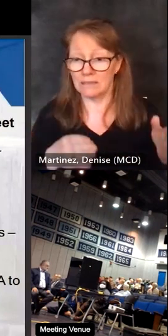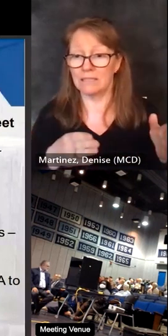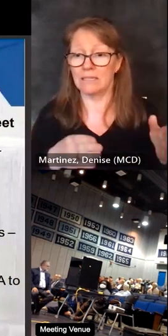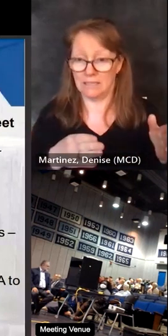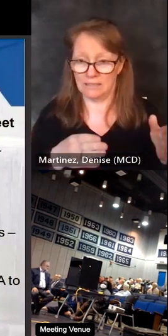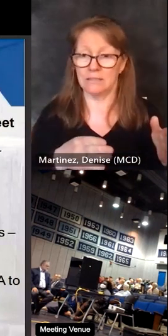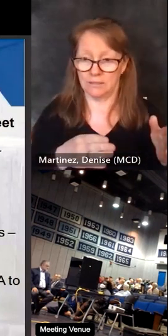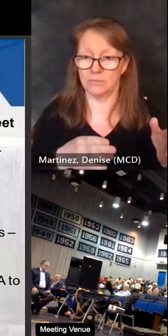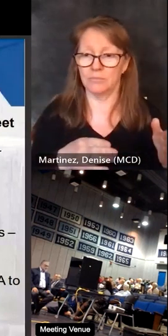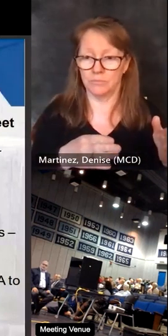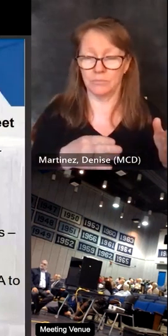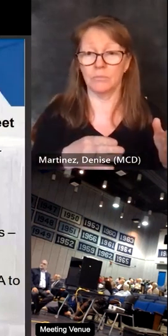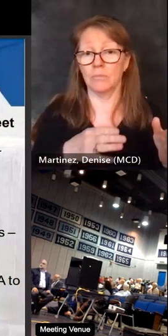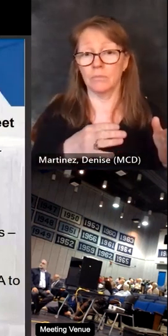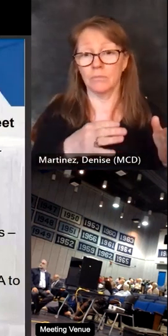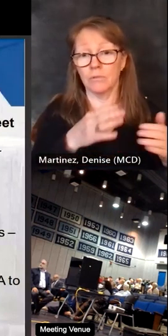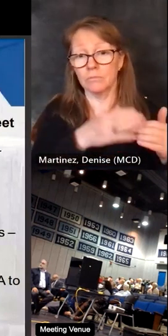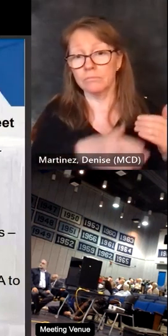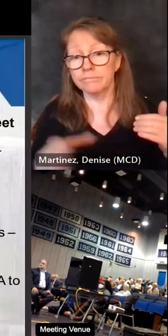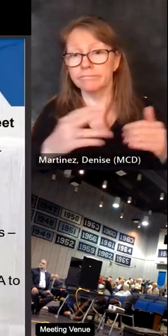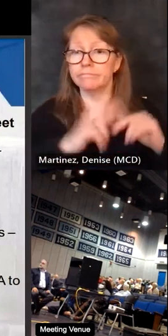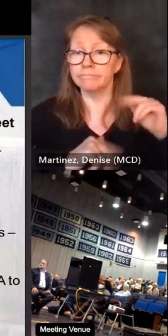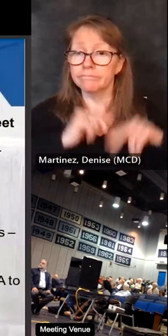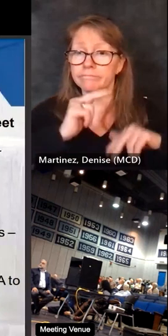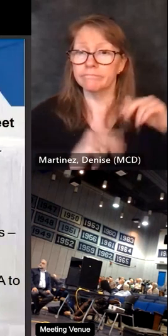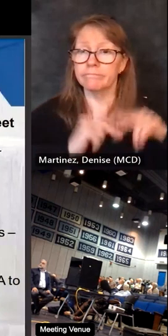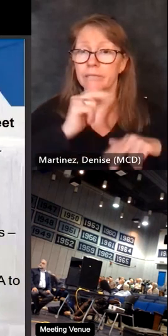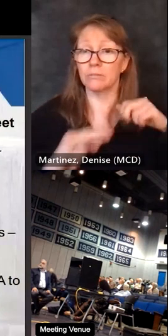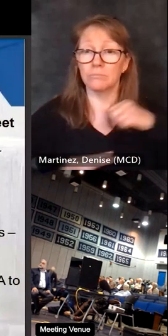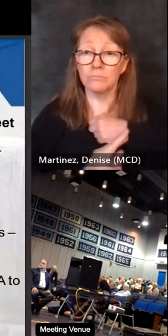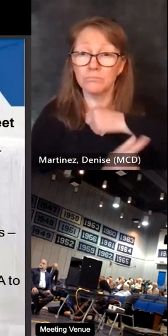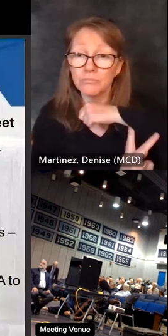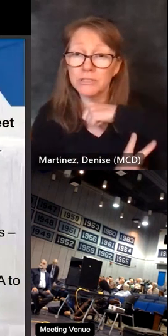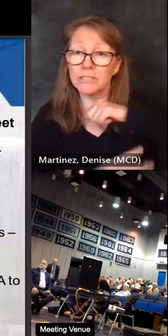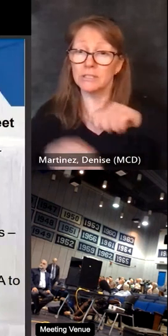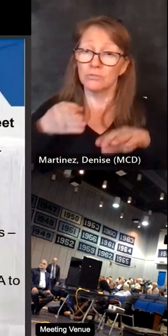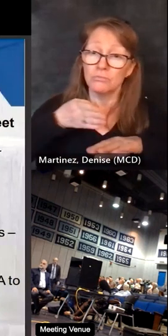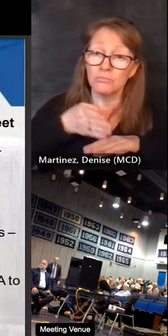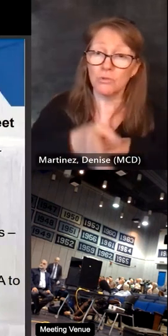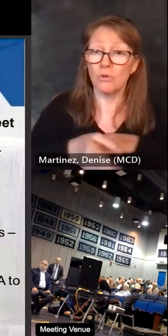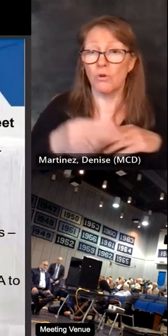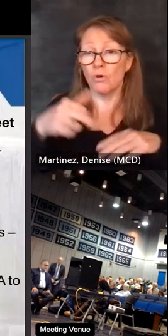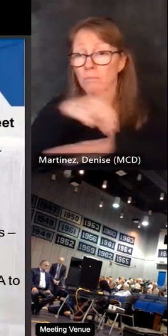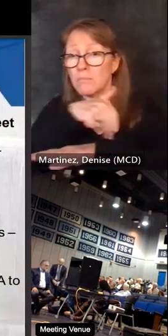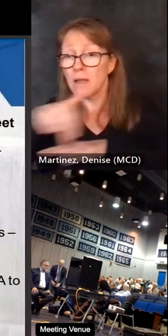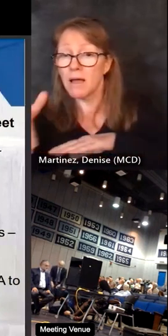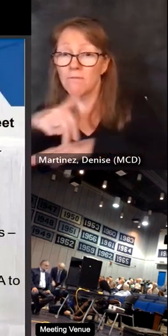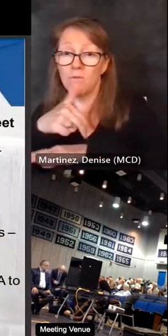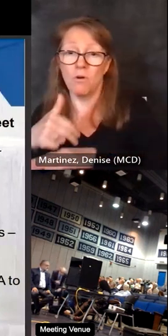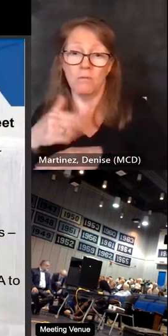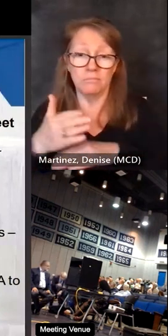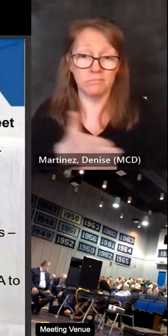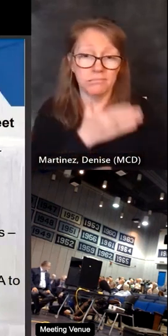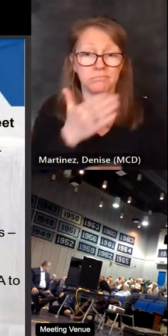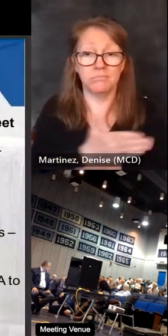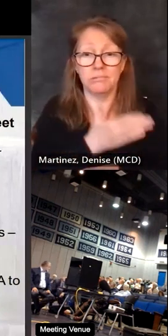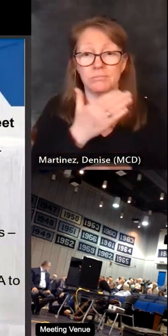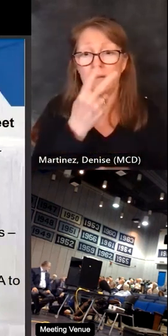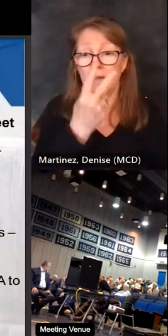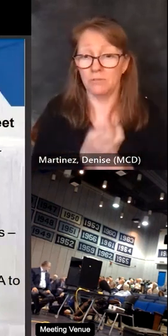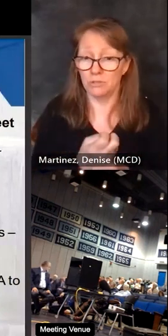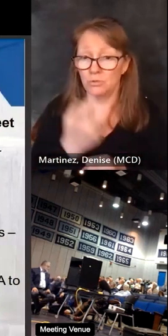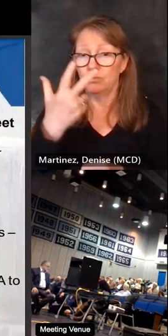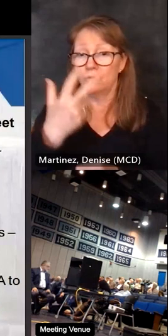that is equipped with charging infrastructure to support that electric fleet every 2 to 3 years. And that represents a